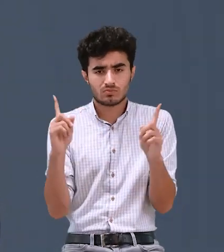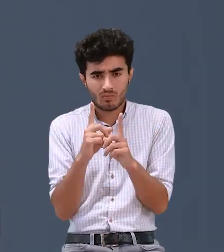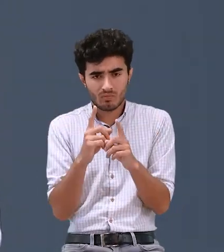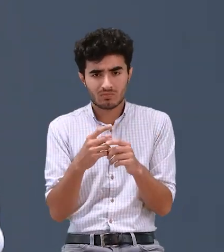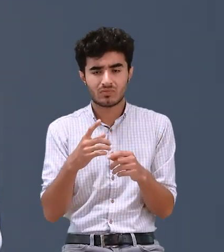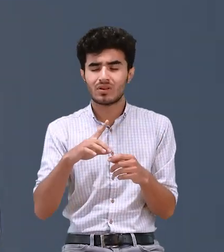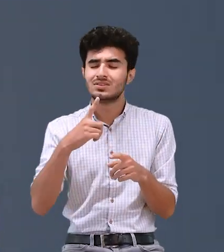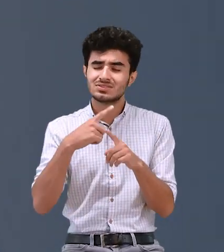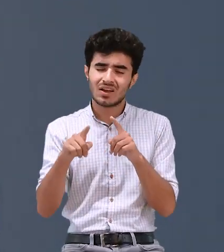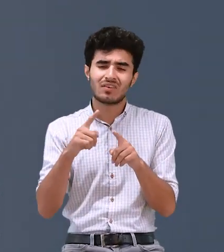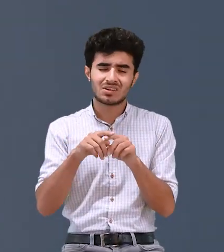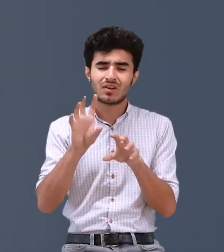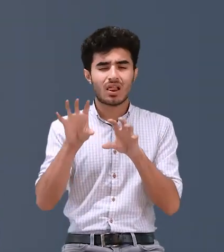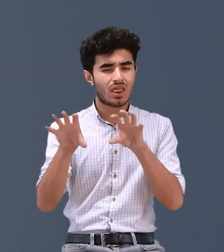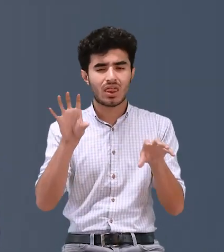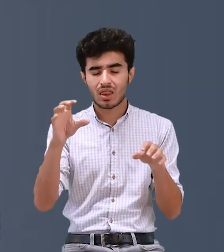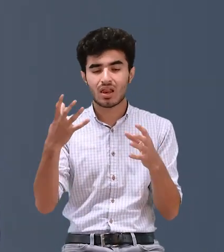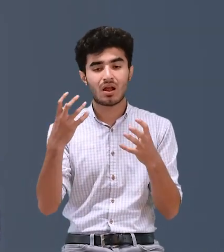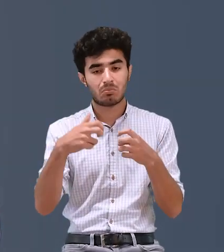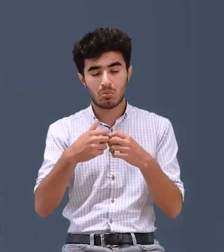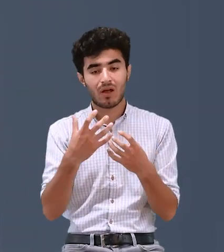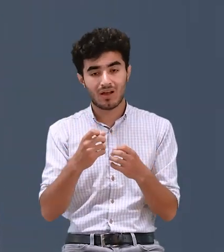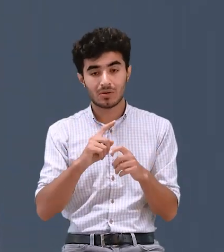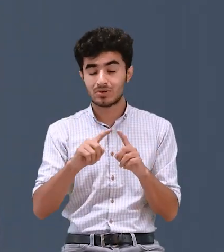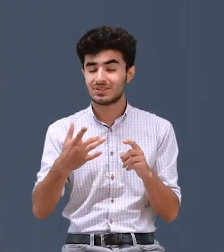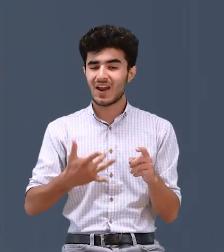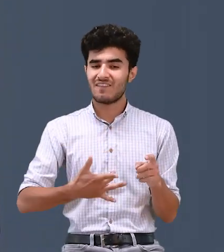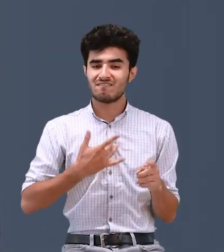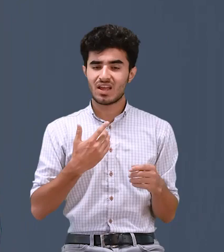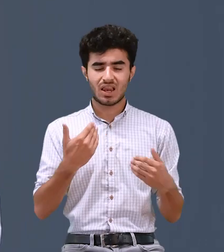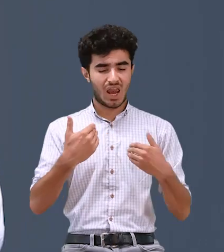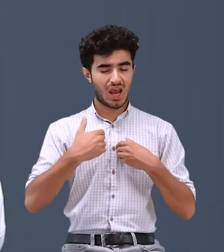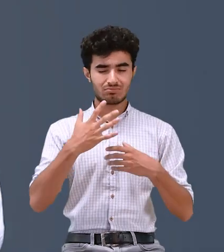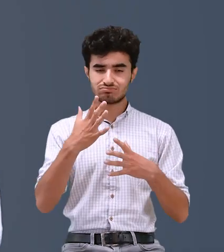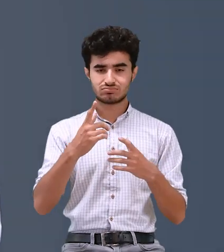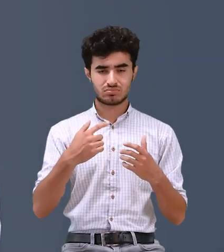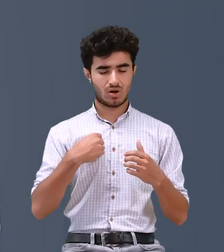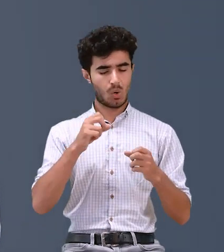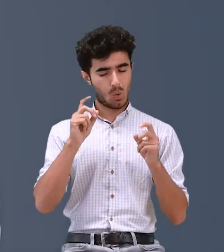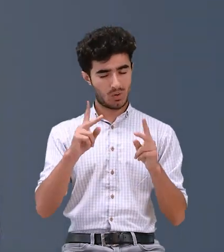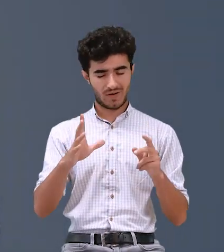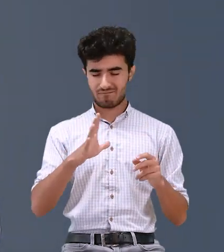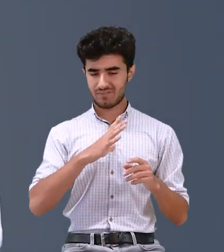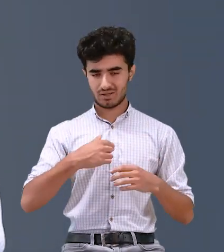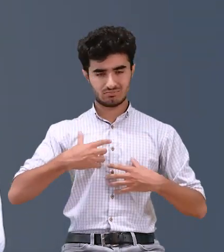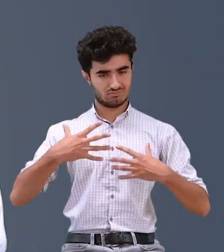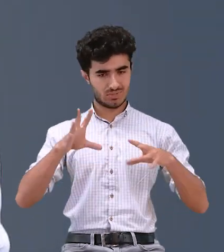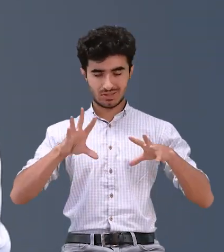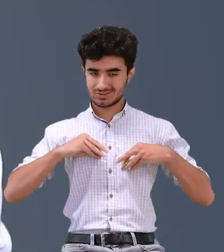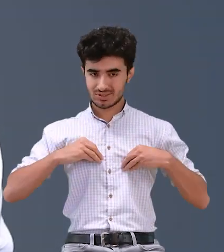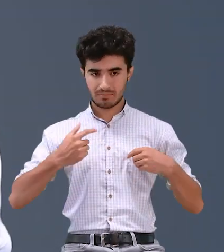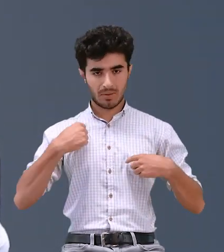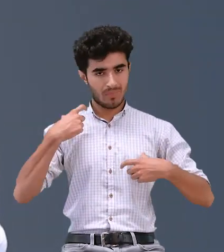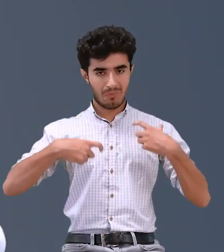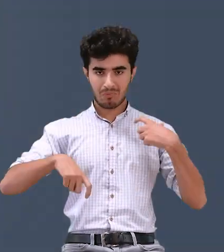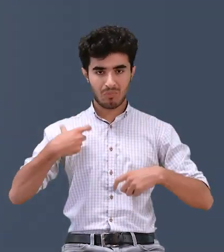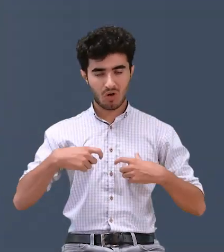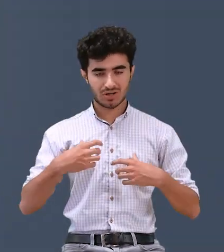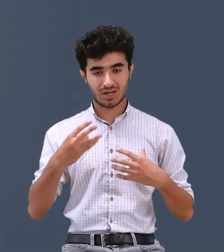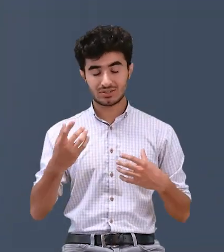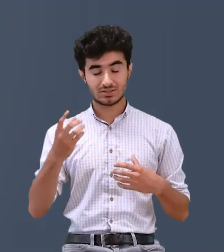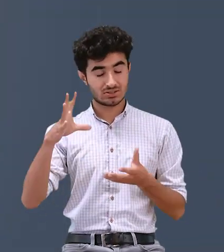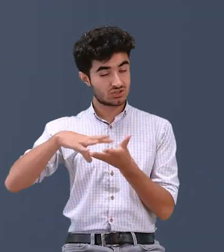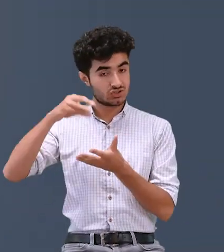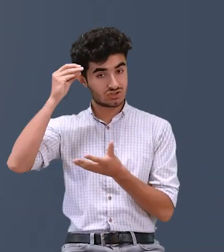look skinnier or any of those things. Days where you don't feel yourself, you need to be okay and accepting of your